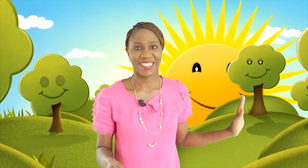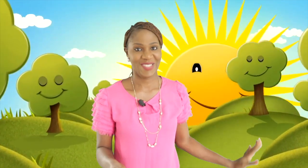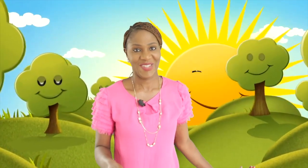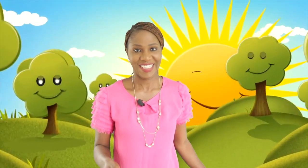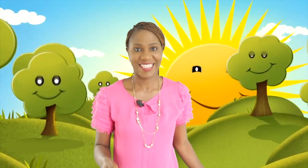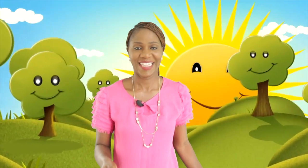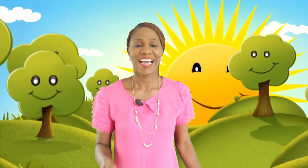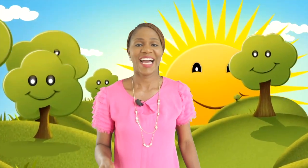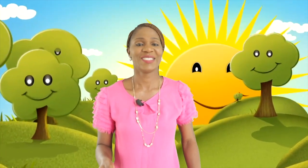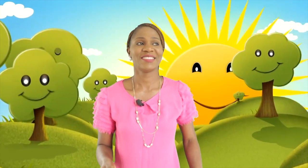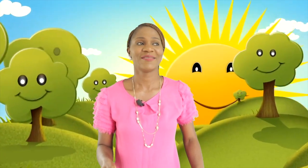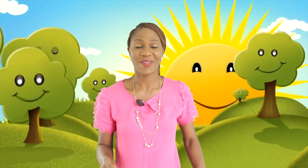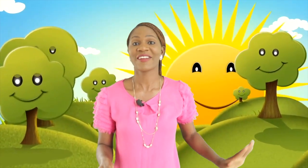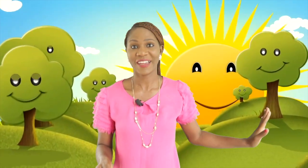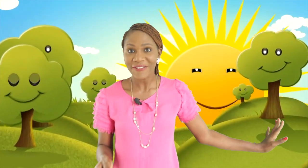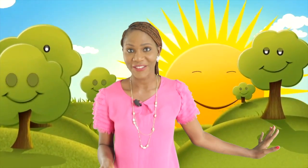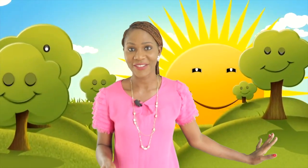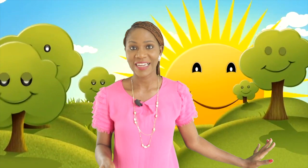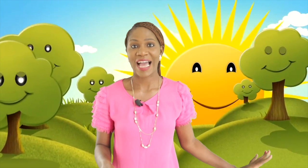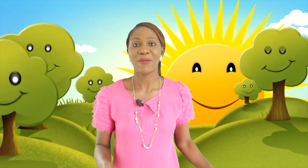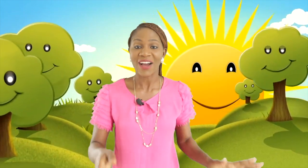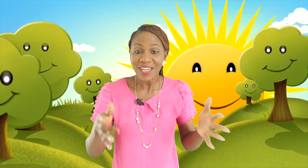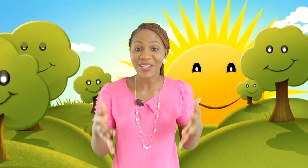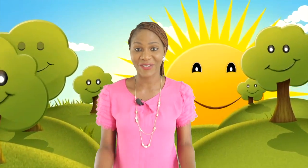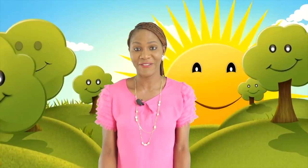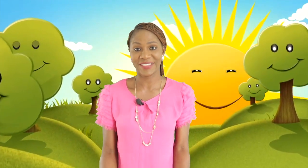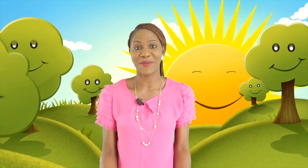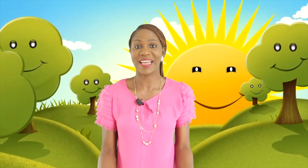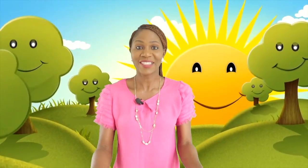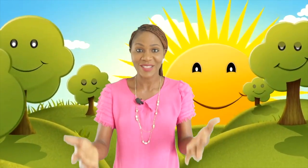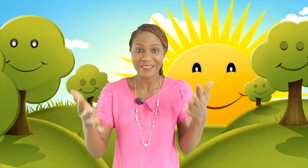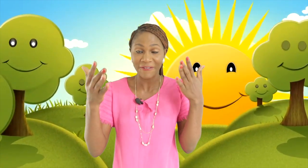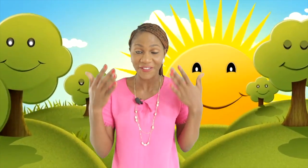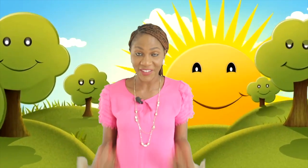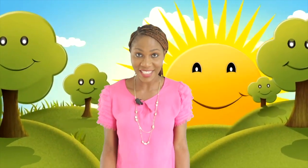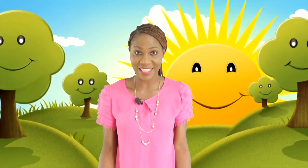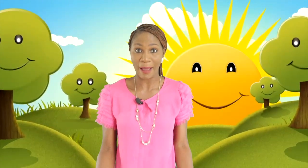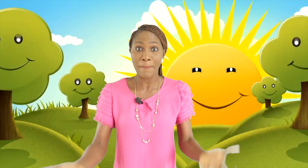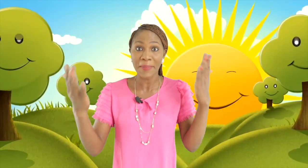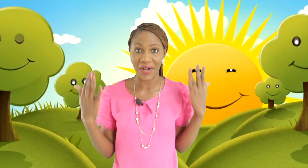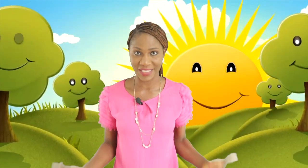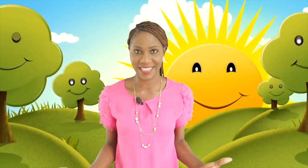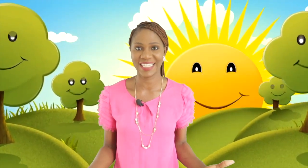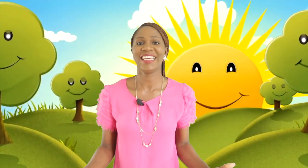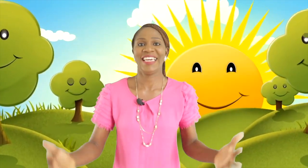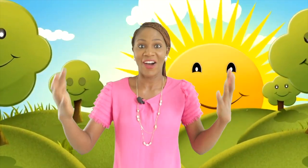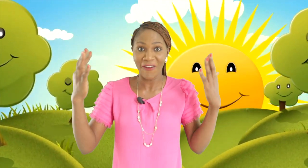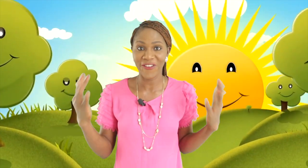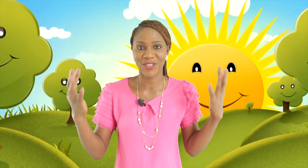in 2020, and we are grateful, and we are also grateful that we are in the first